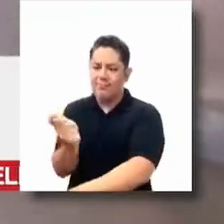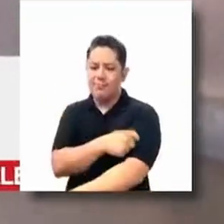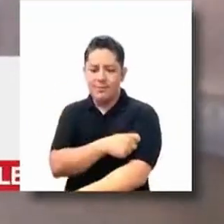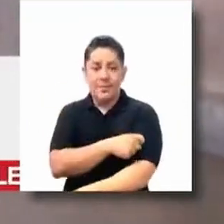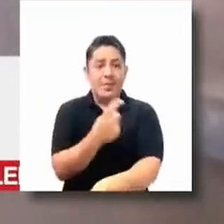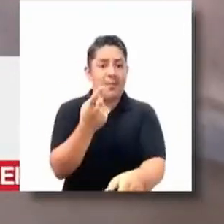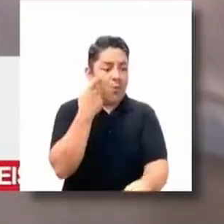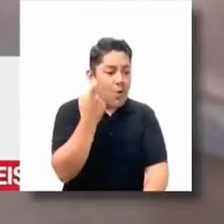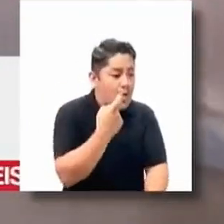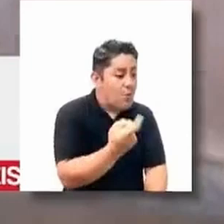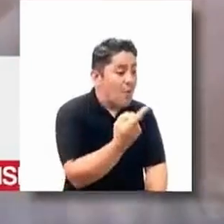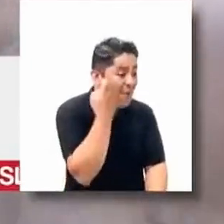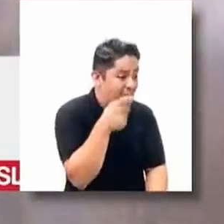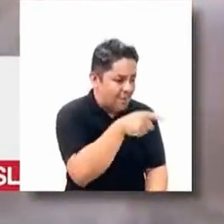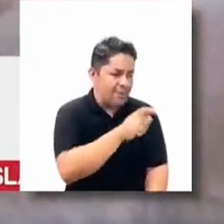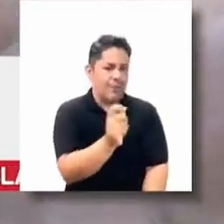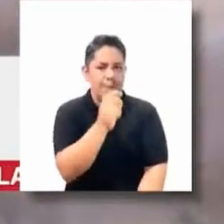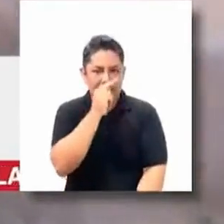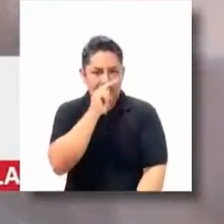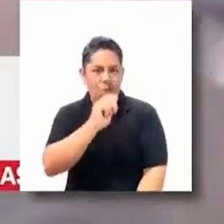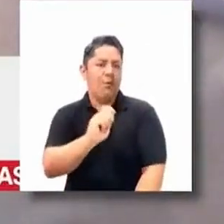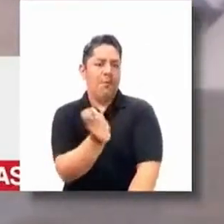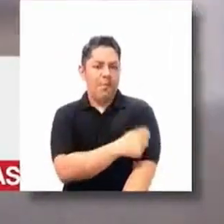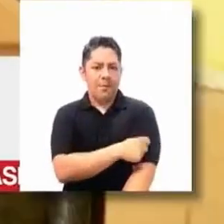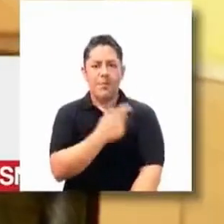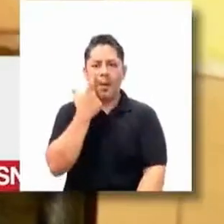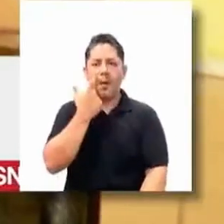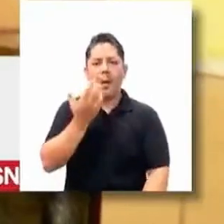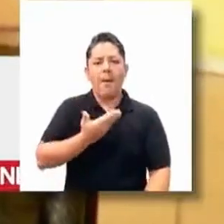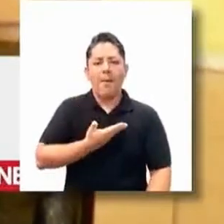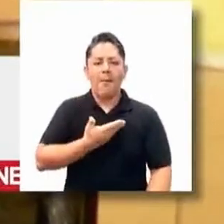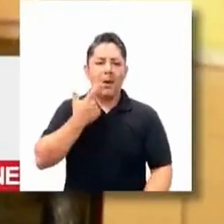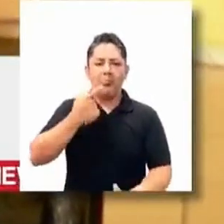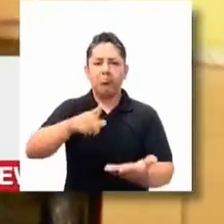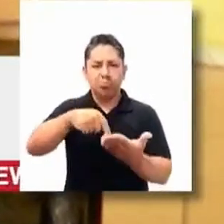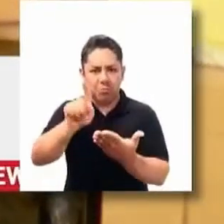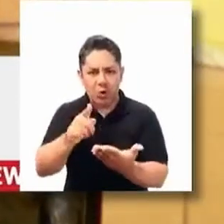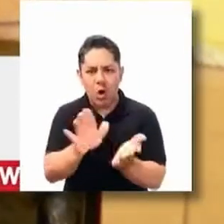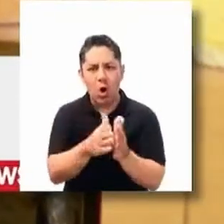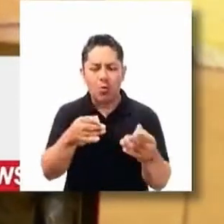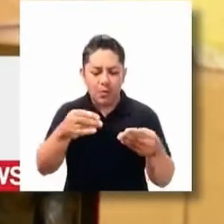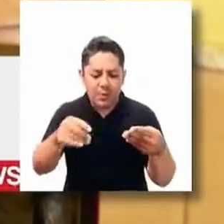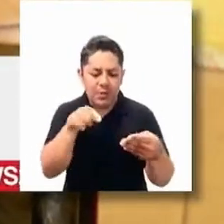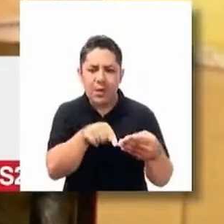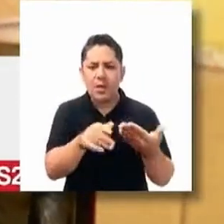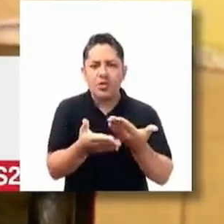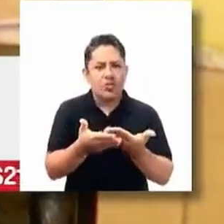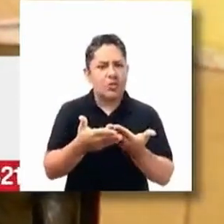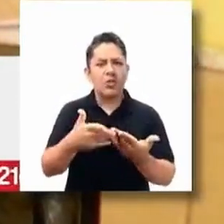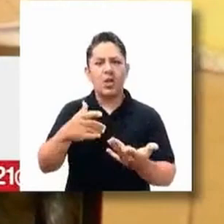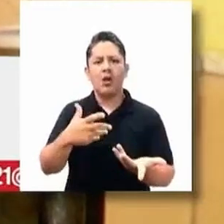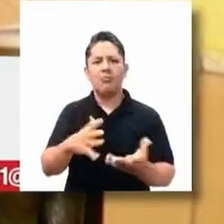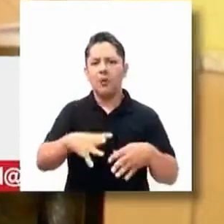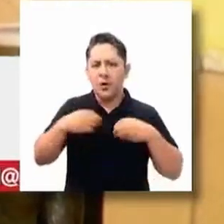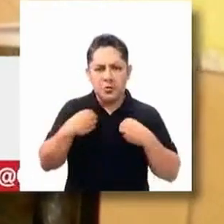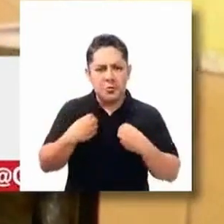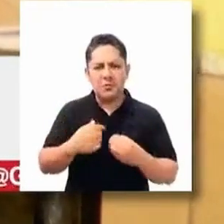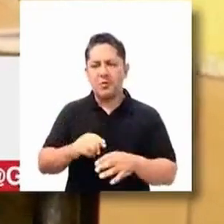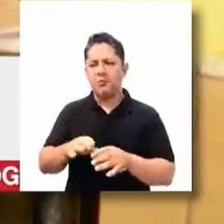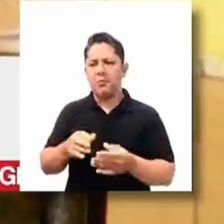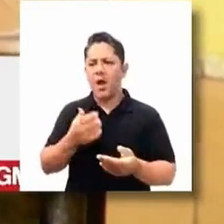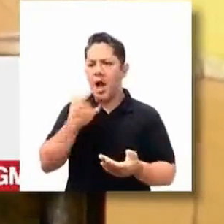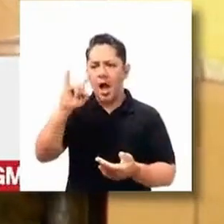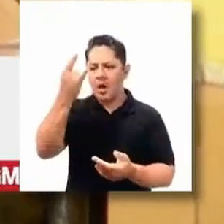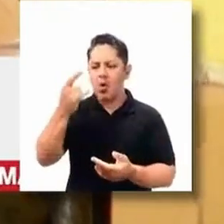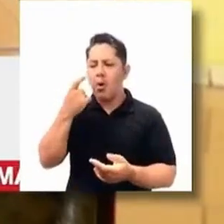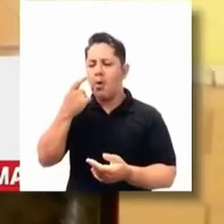to the ages that are in the schools. We ask the parents to collaborate to verify the cards for the children to see if they have the vaccine. And it's necessary